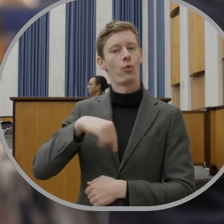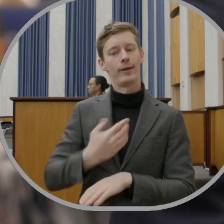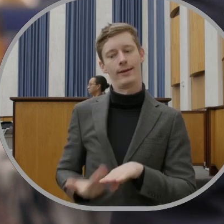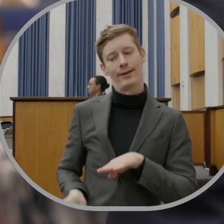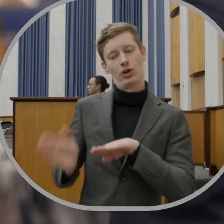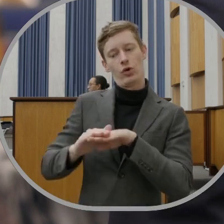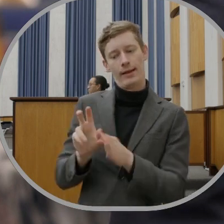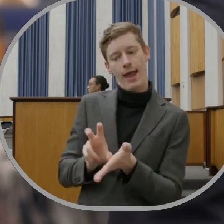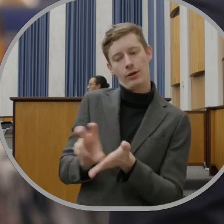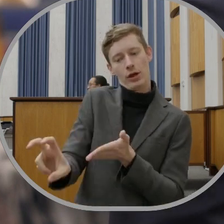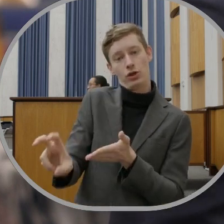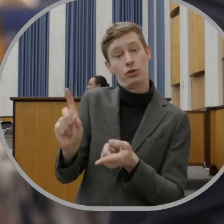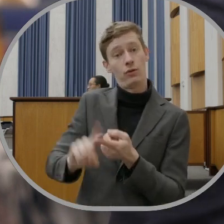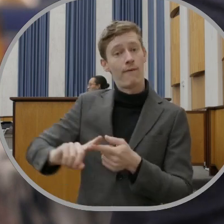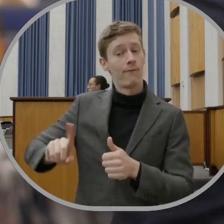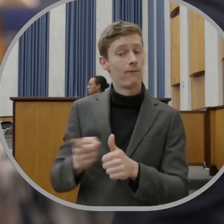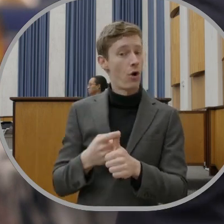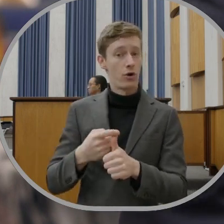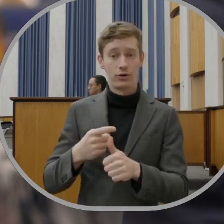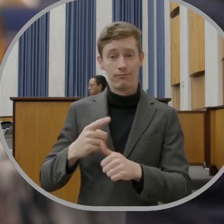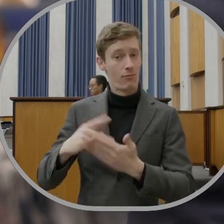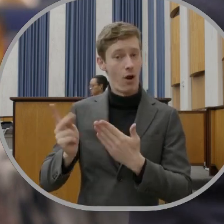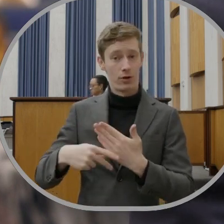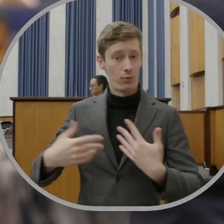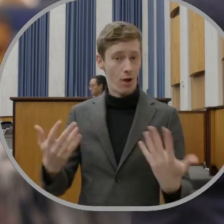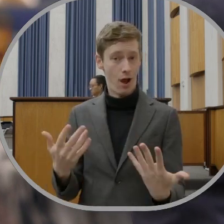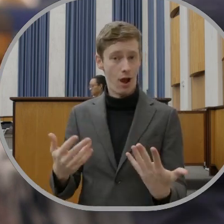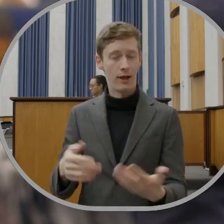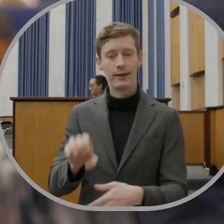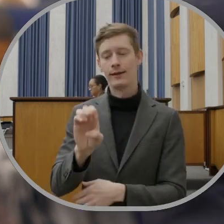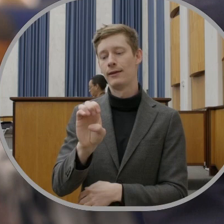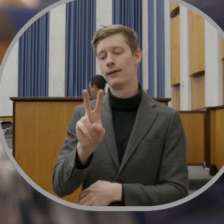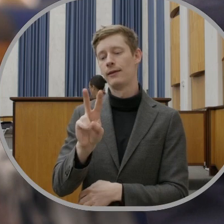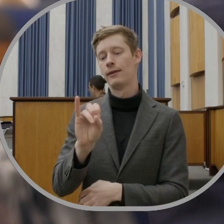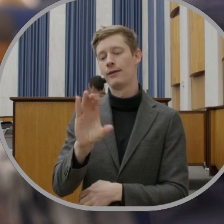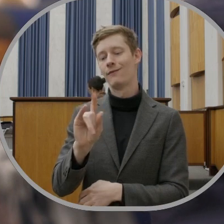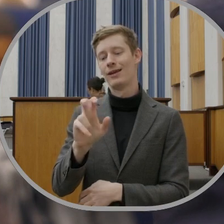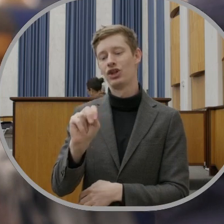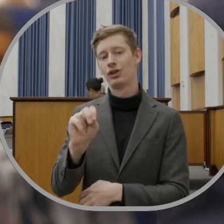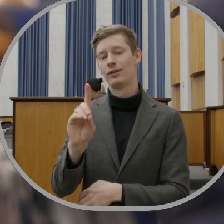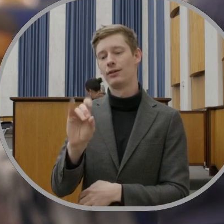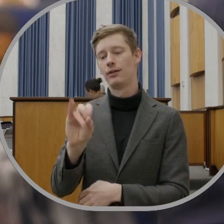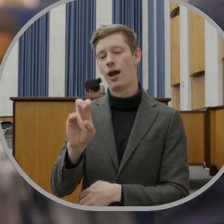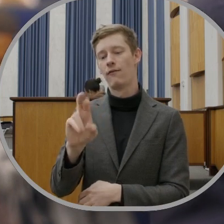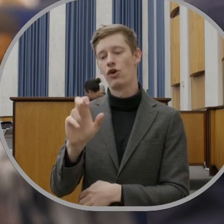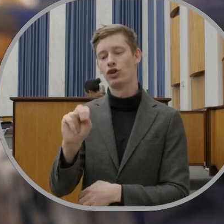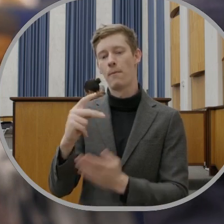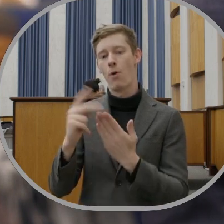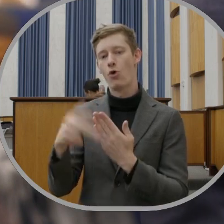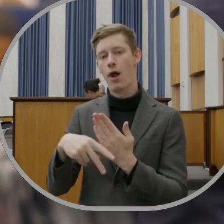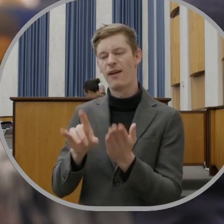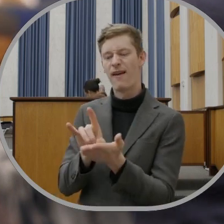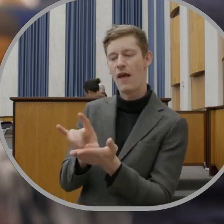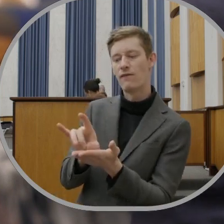city's first-of-its-kind eviction diversion program. Since its inception in late 2019, this program has